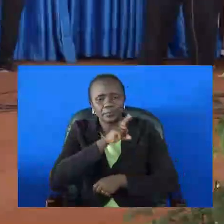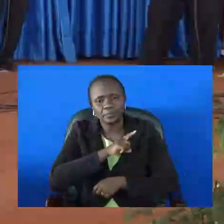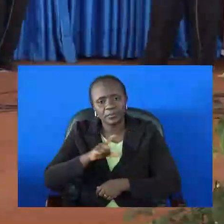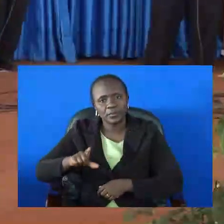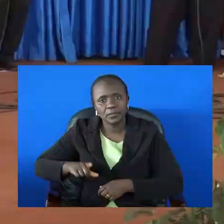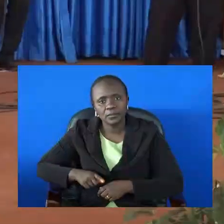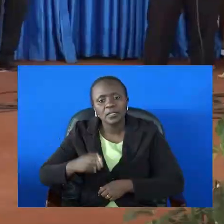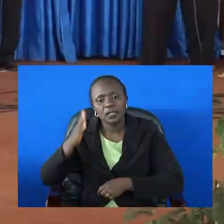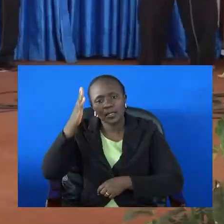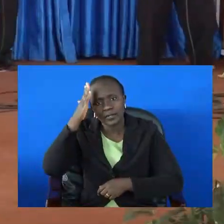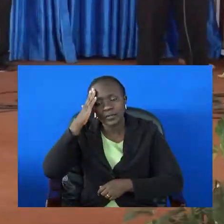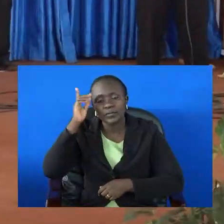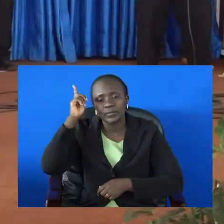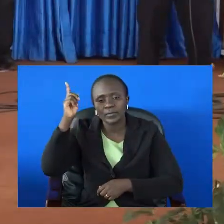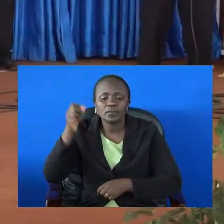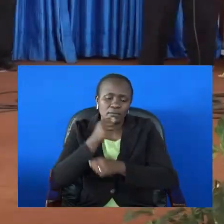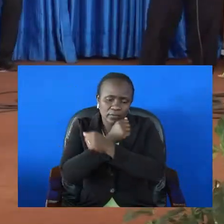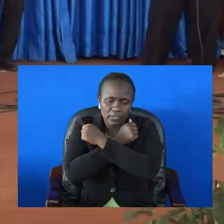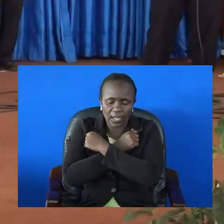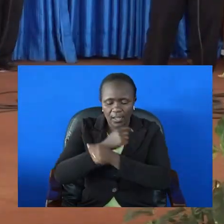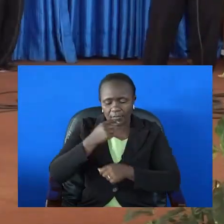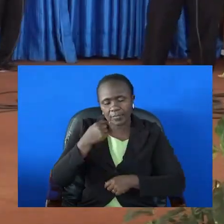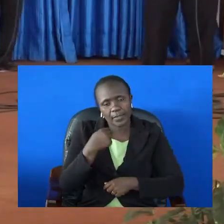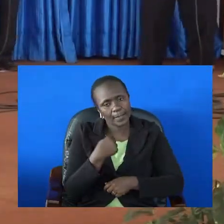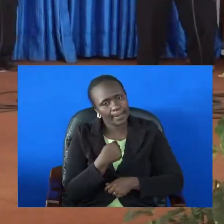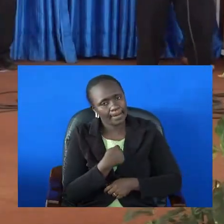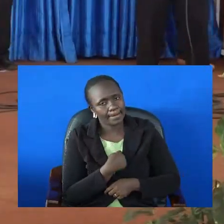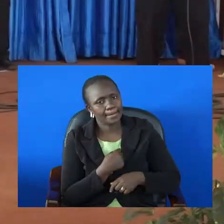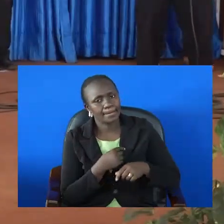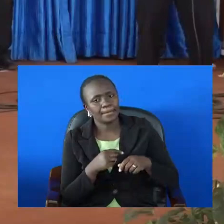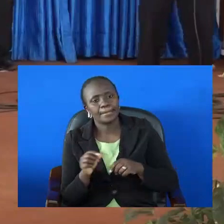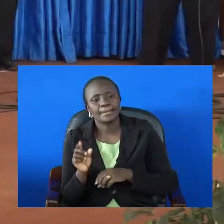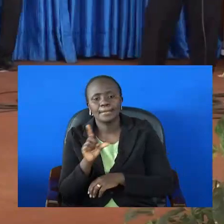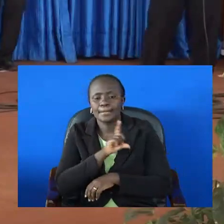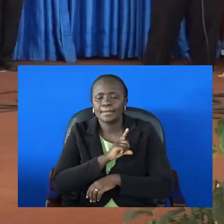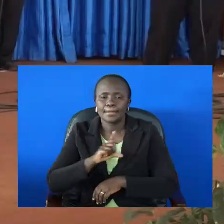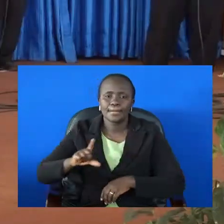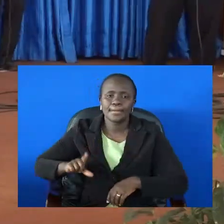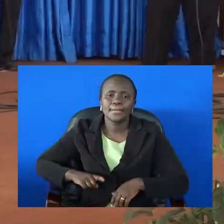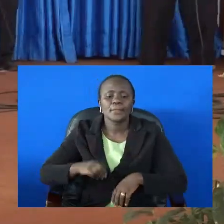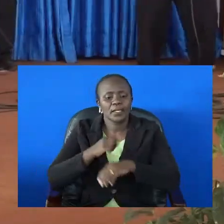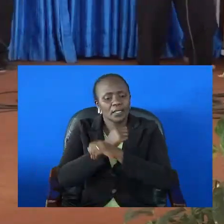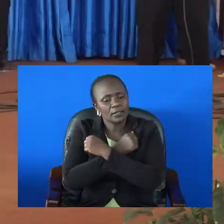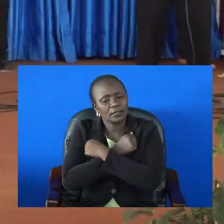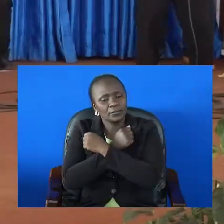Bwana nimetambua unanipenda.